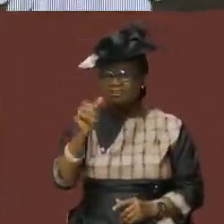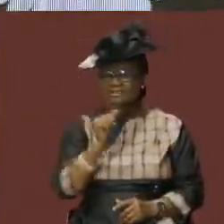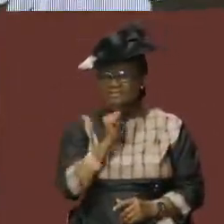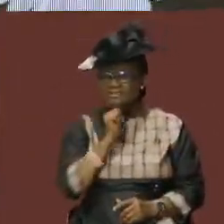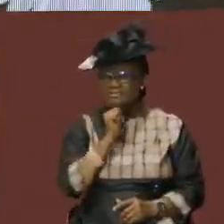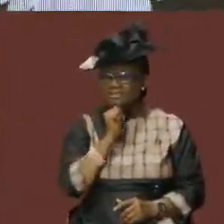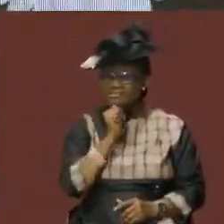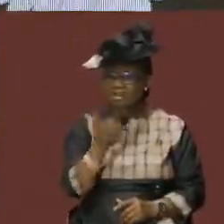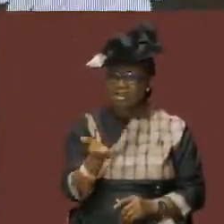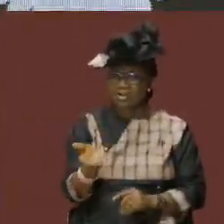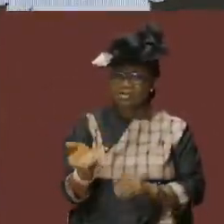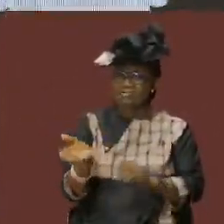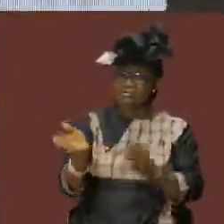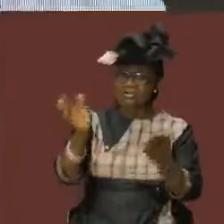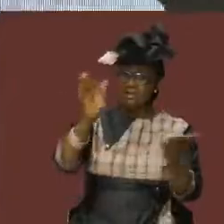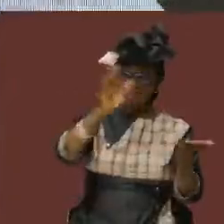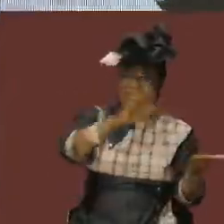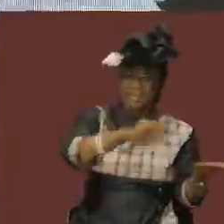immortal,